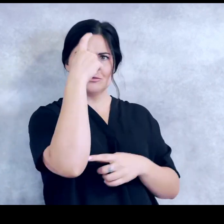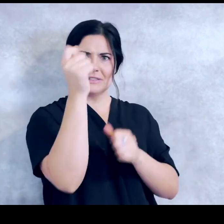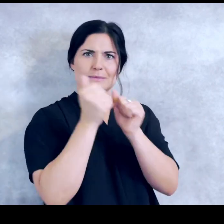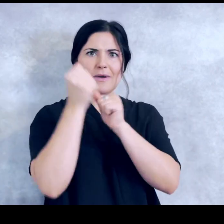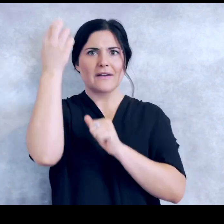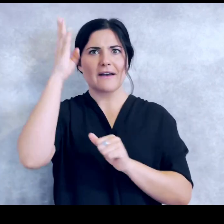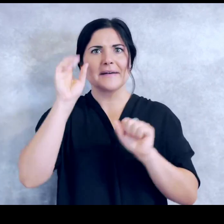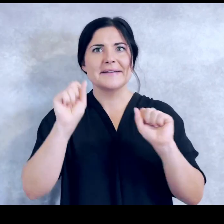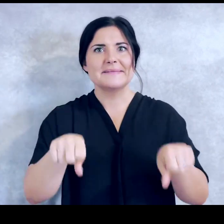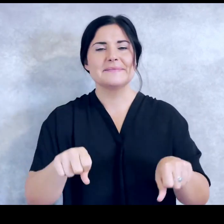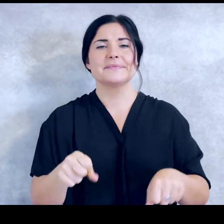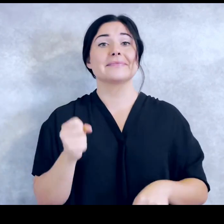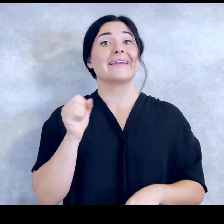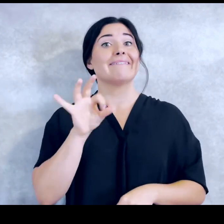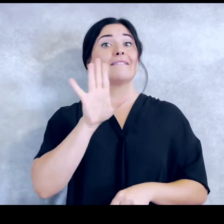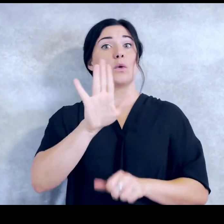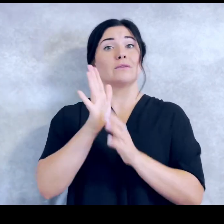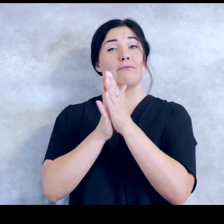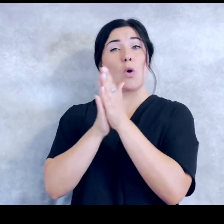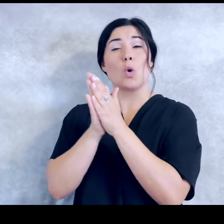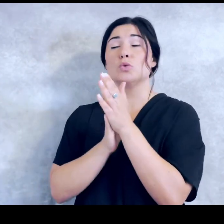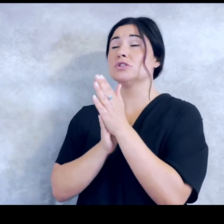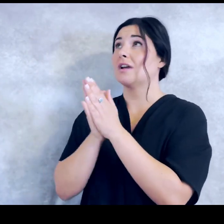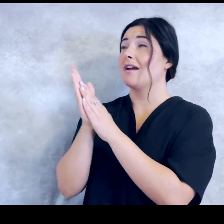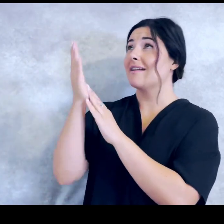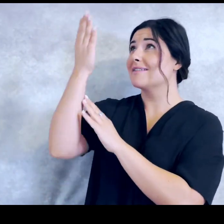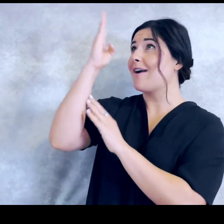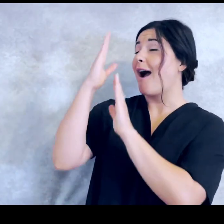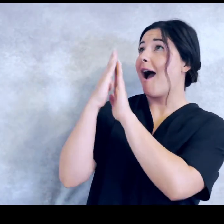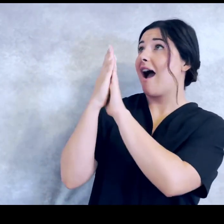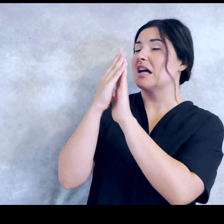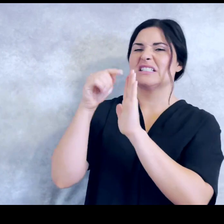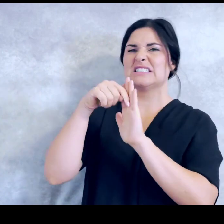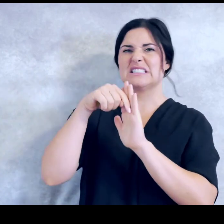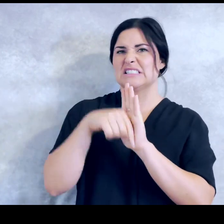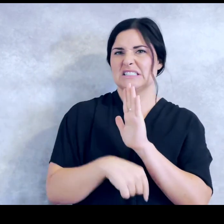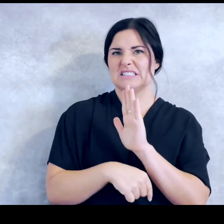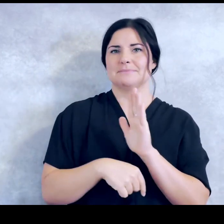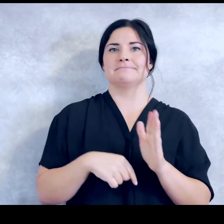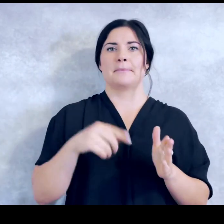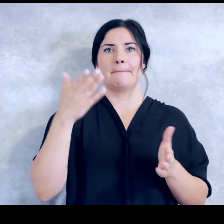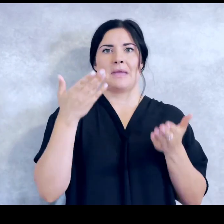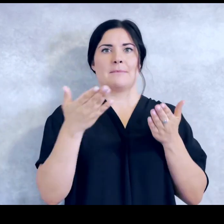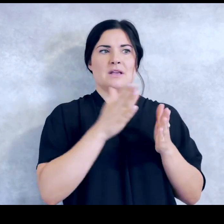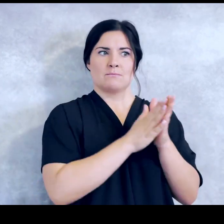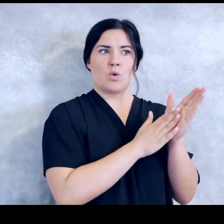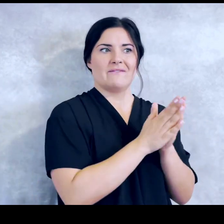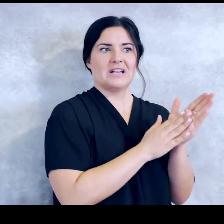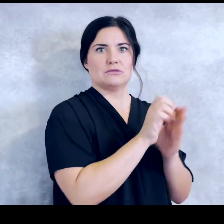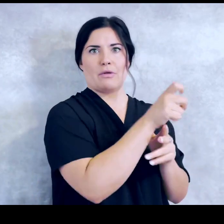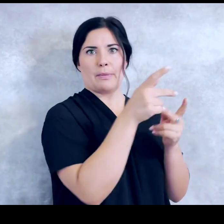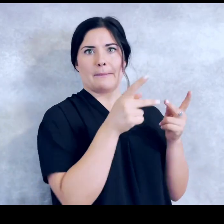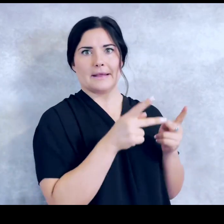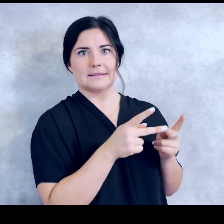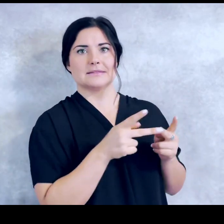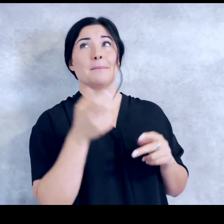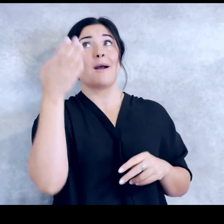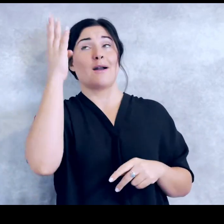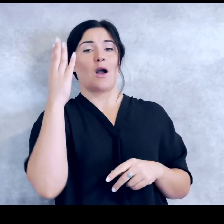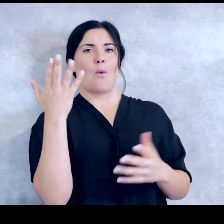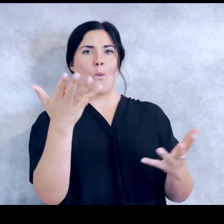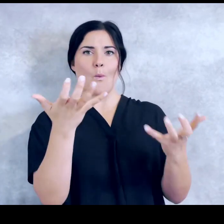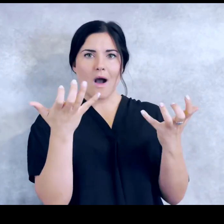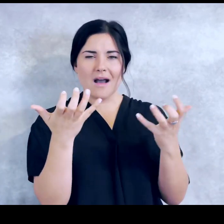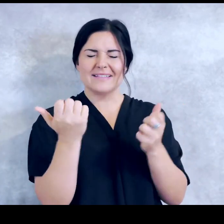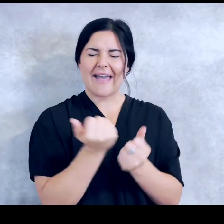faith to pursue that dream. So maybe if your devotion to God is not that deep, it could be because you've misplaced your motivation. And